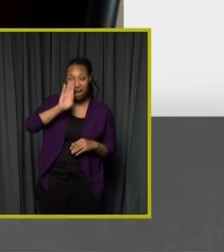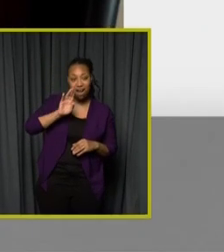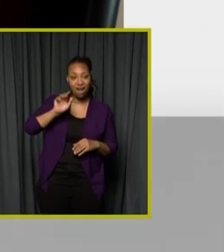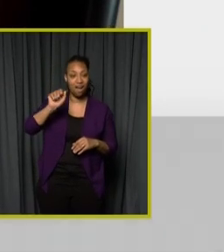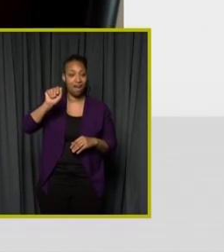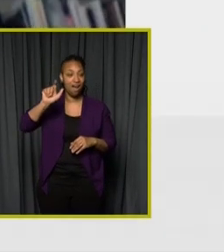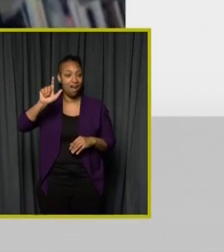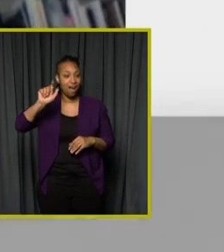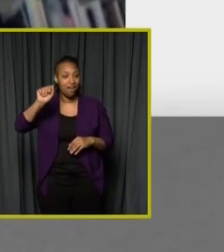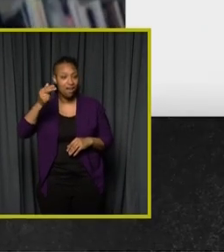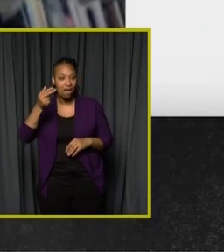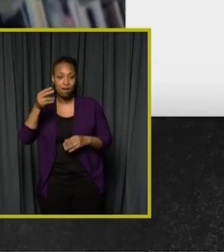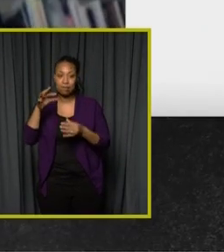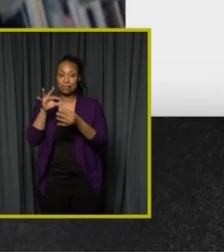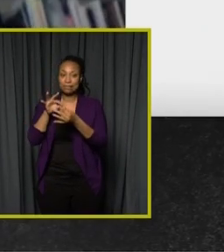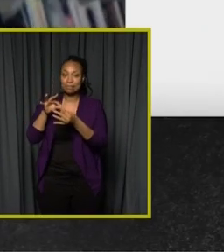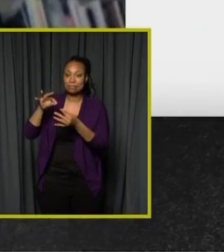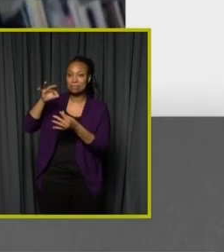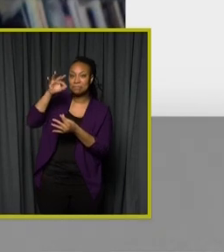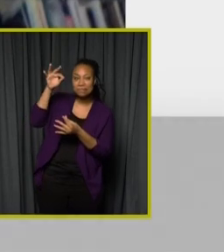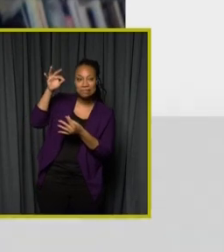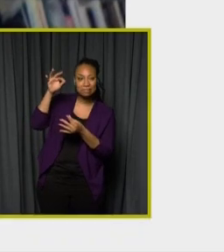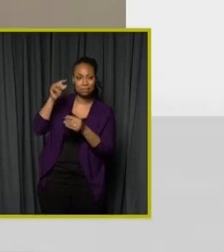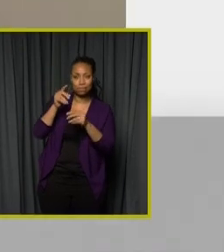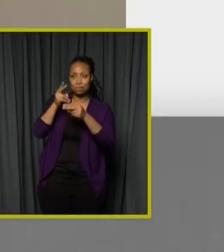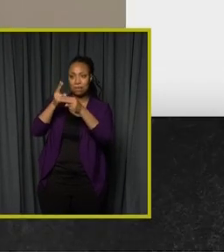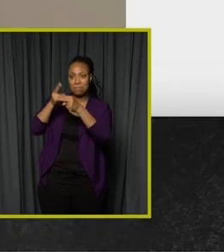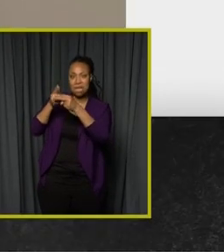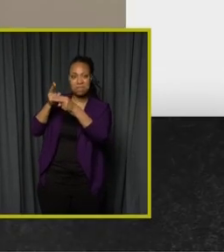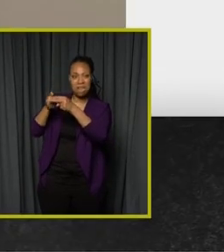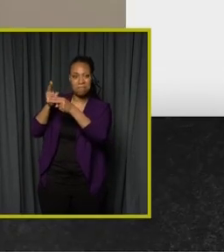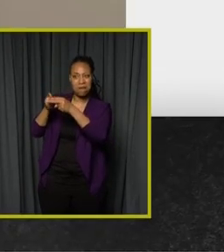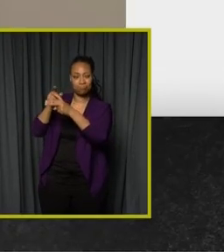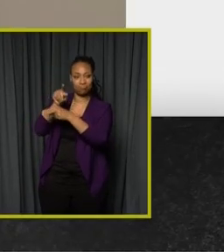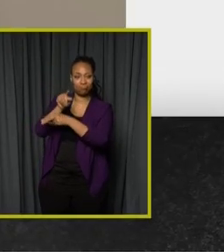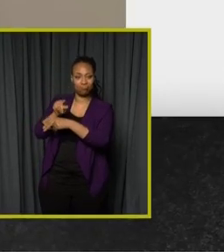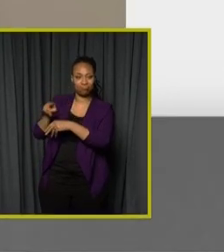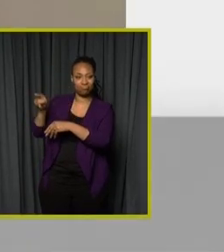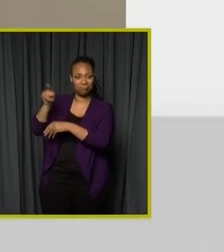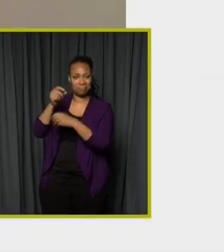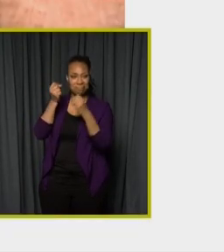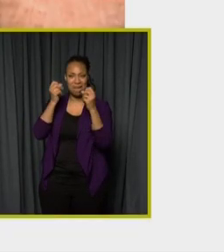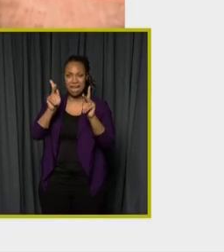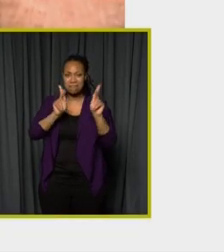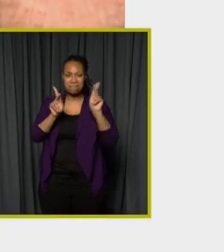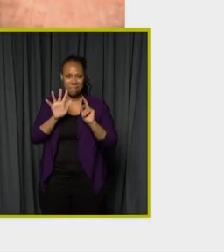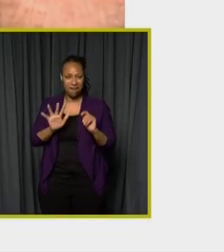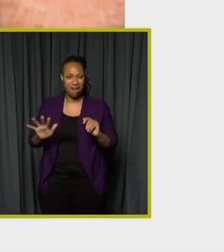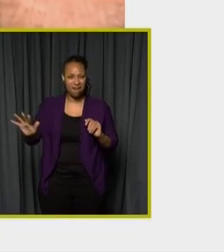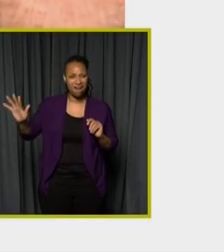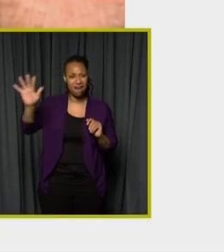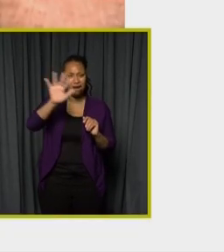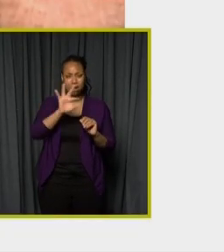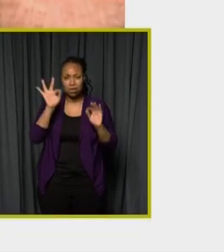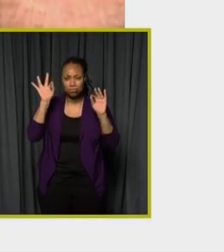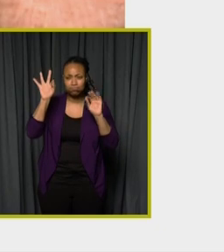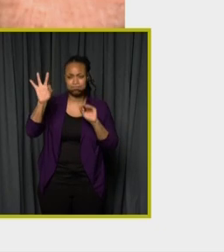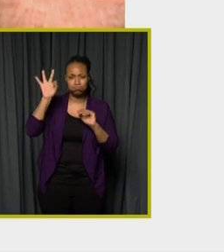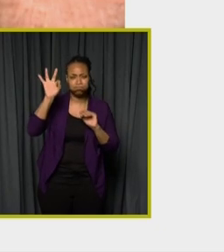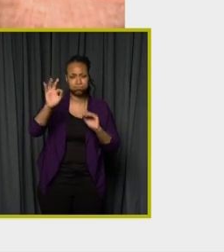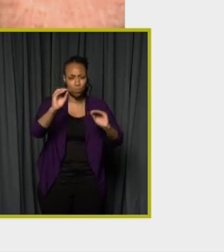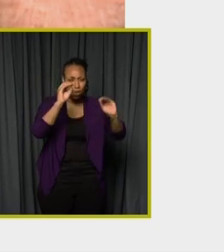sacred to voice. Though we come called by different teachers. Jesus, Muhammad, Buddha. Moses, Guru